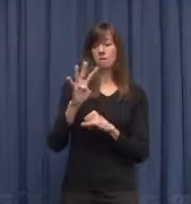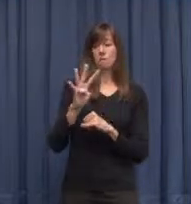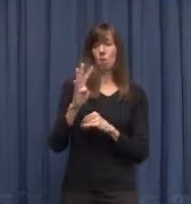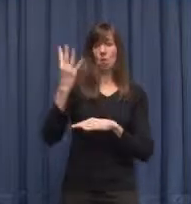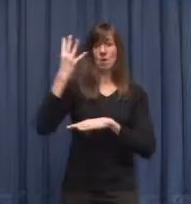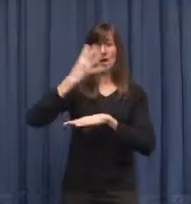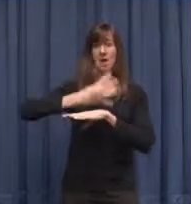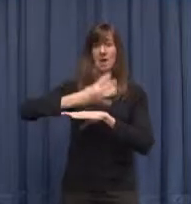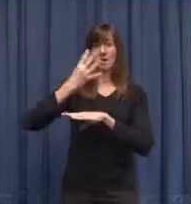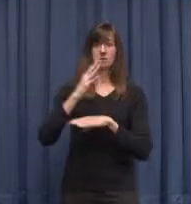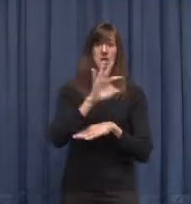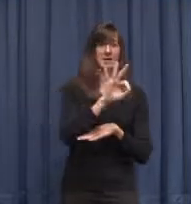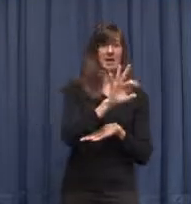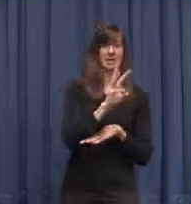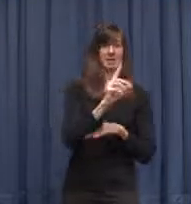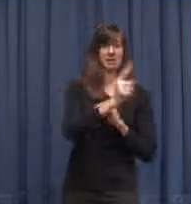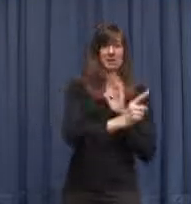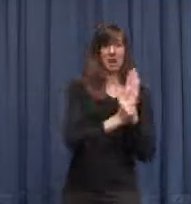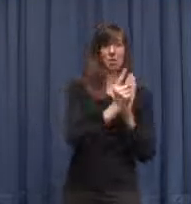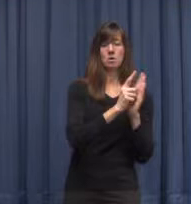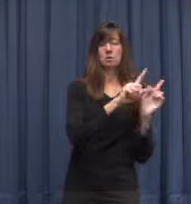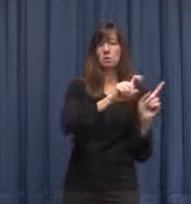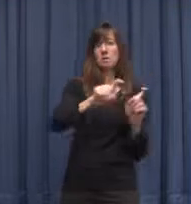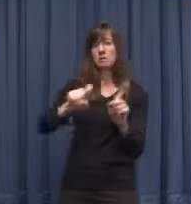have tested